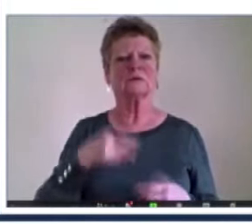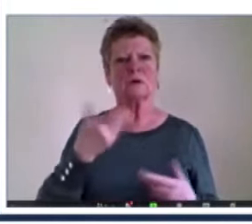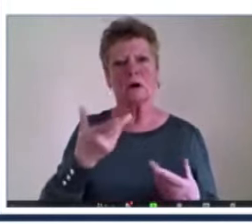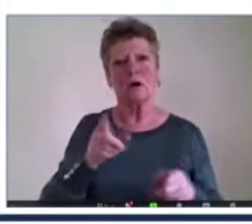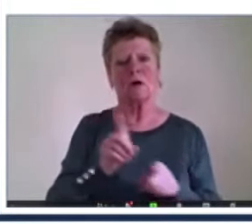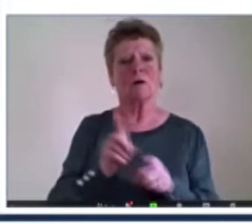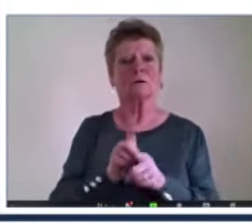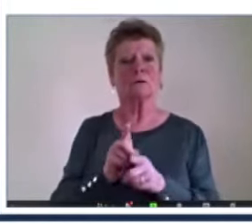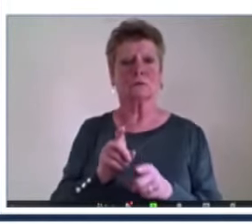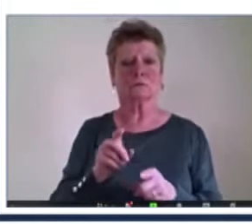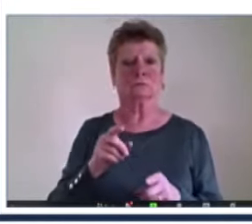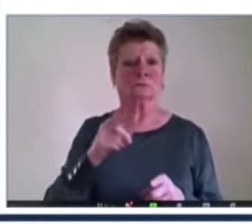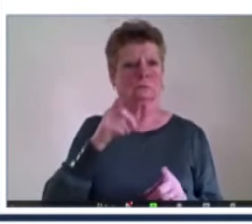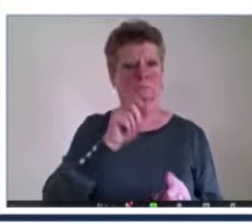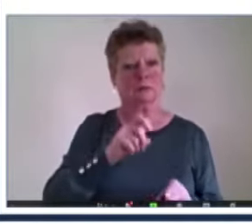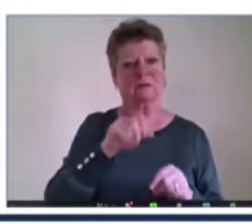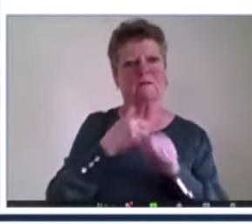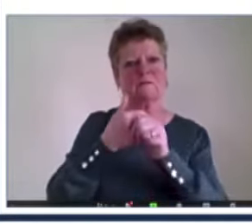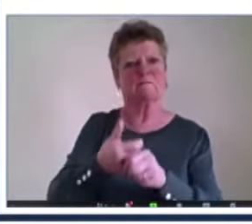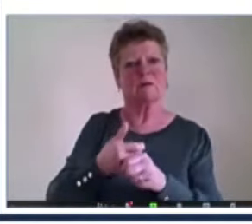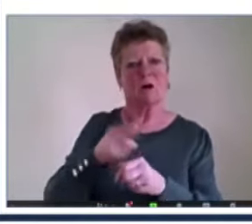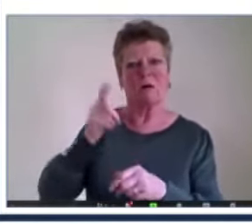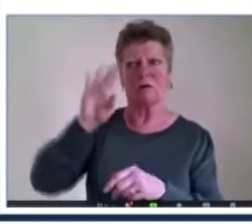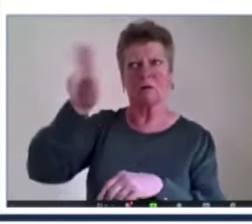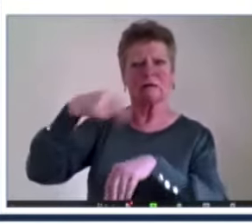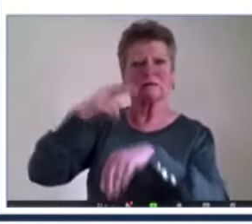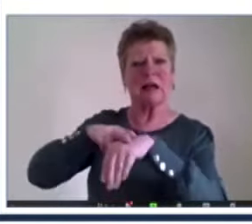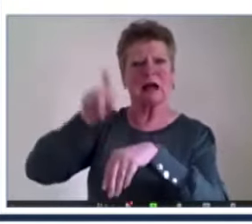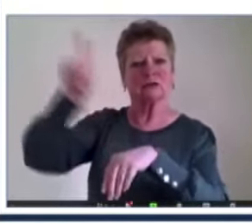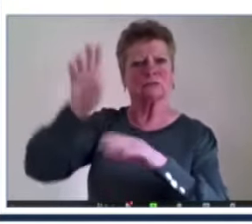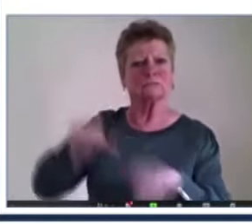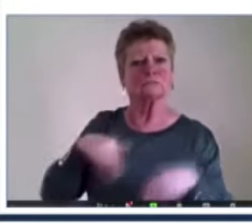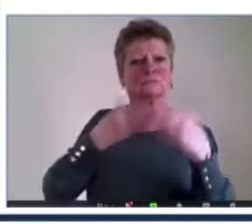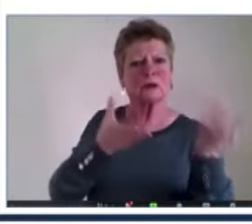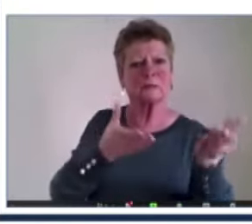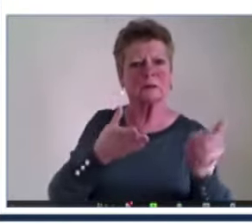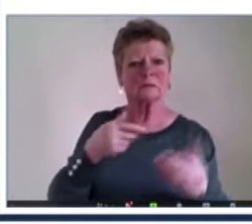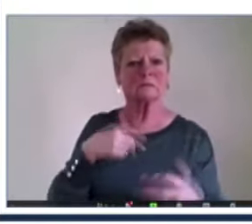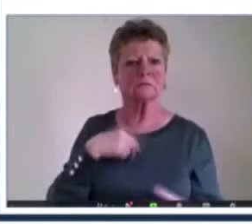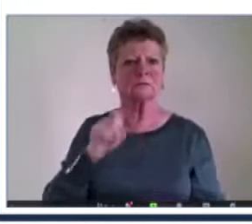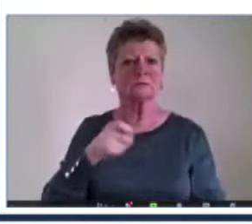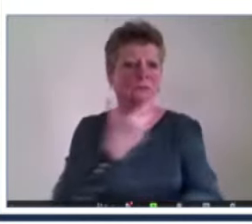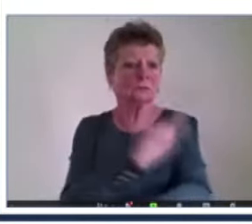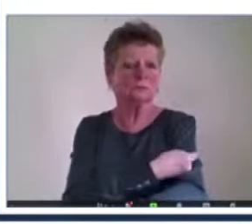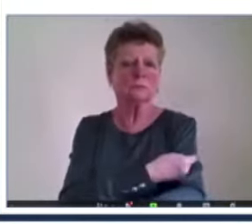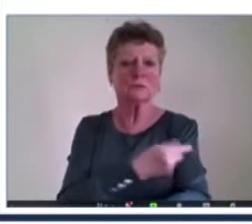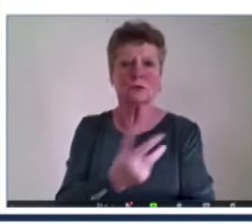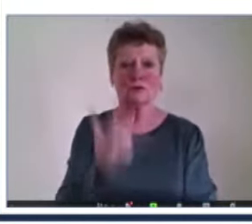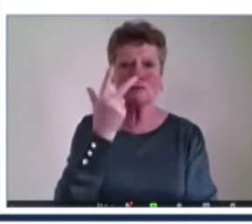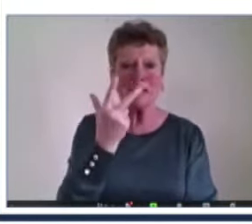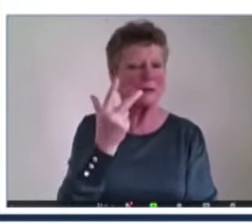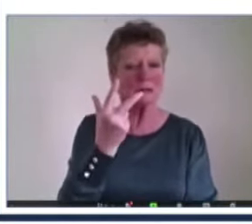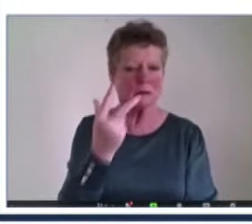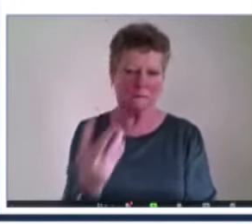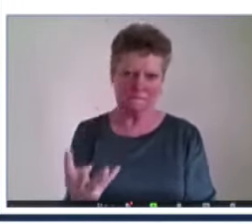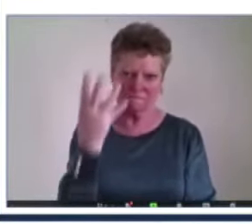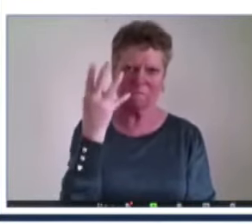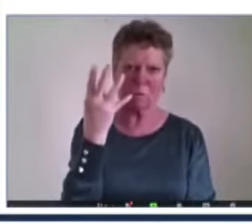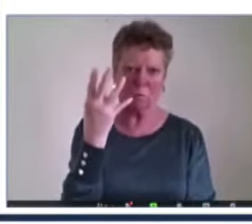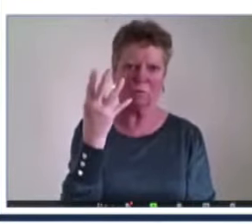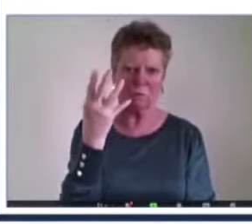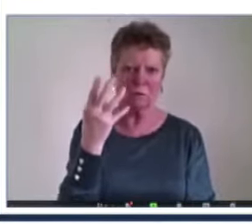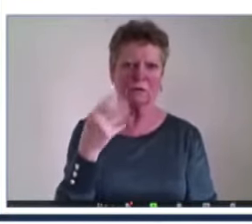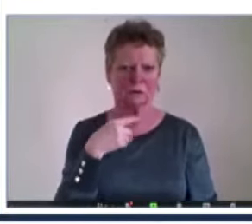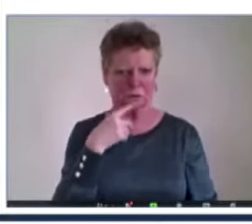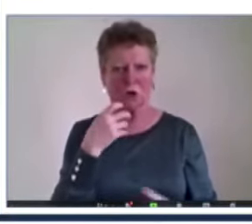said follow the NACI recommendations, and they should have 4 doses, not 3 doses of vaccine. So we're making sure that they're following